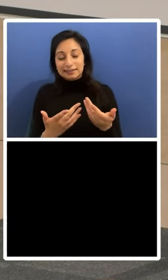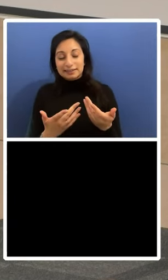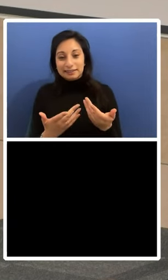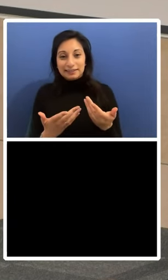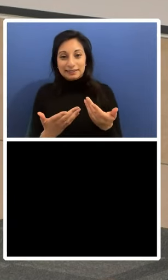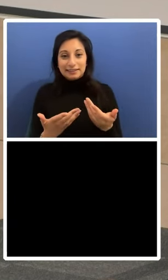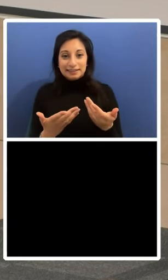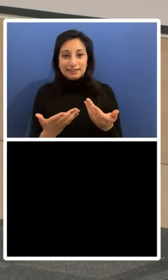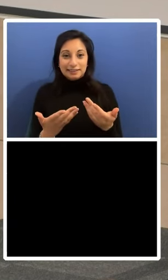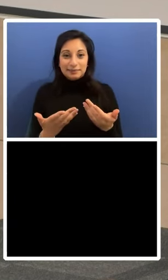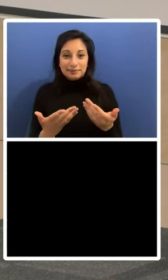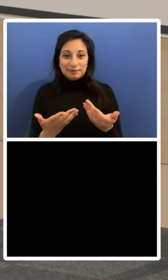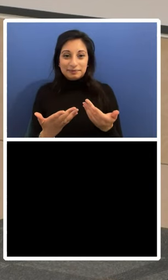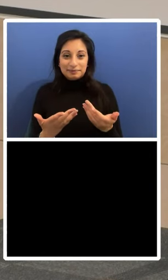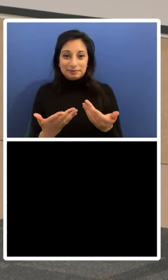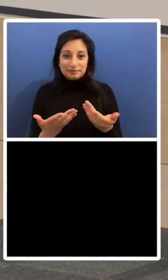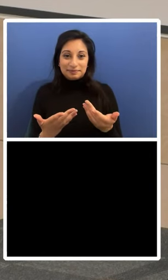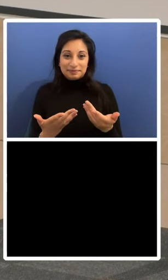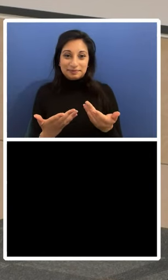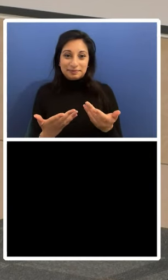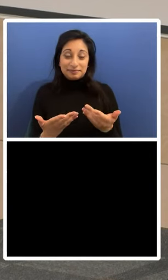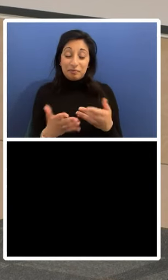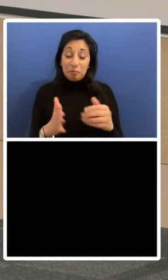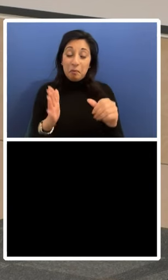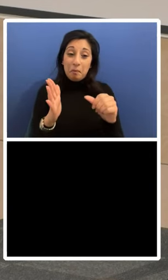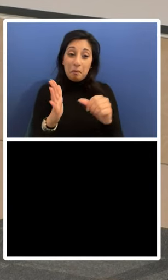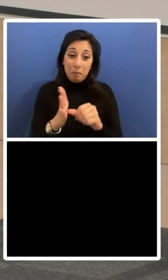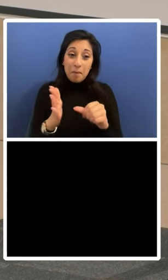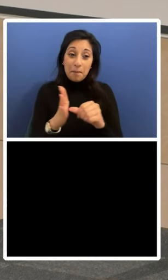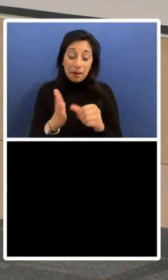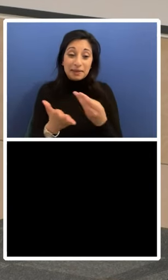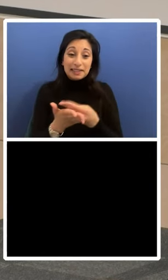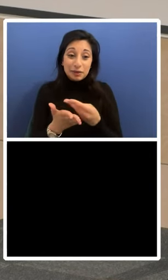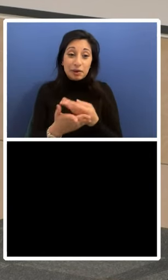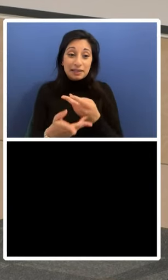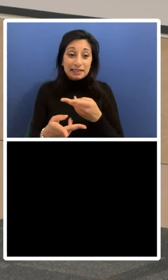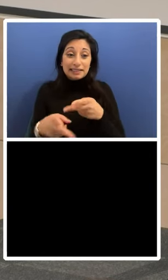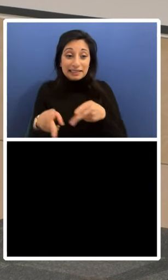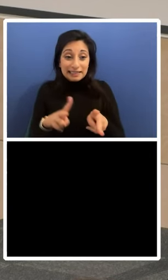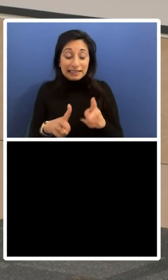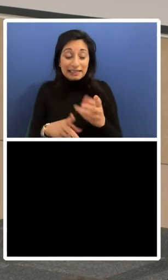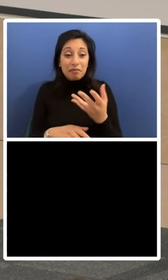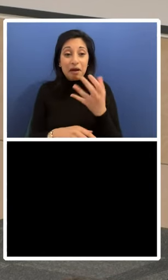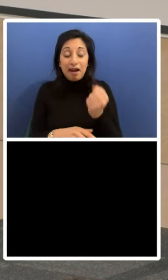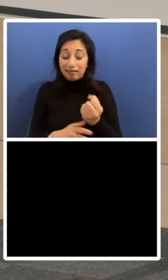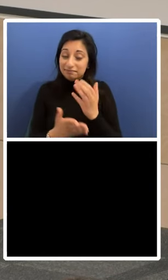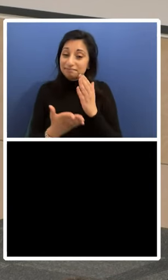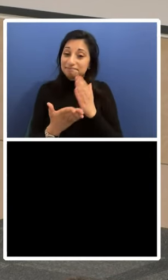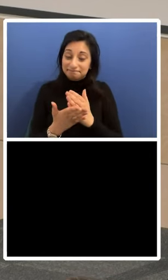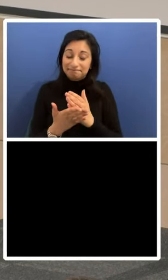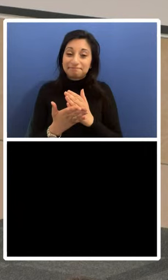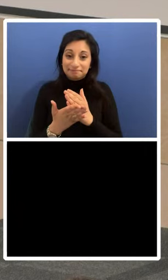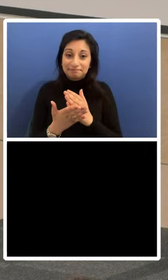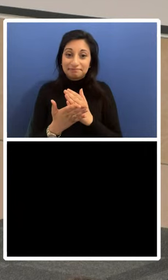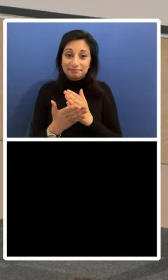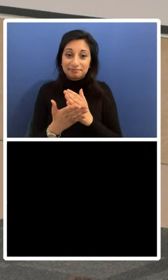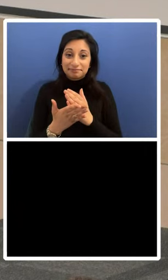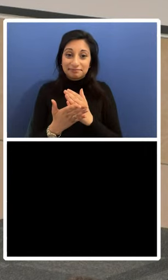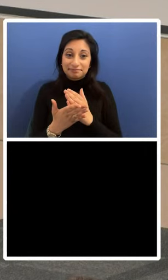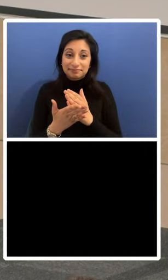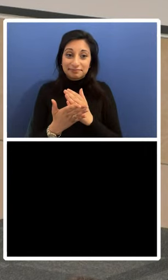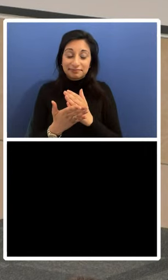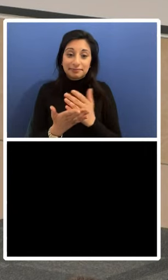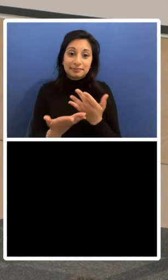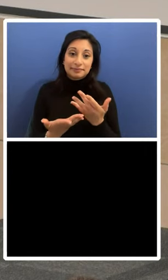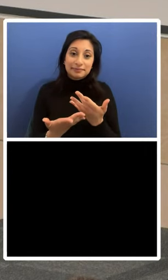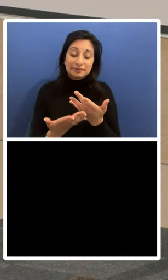obviously I have this YouTube. Of course there are problems with the economic system that we live in, but also we are at the risk of really serious